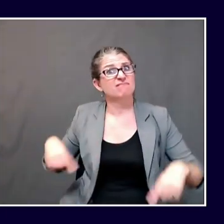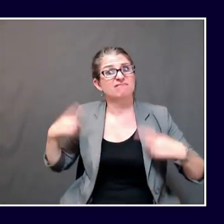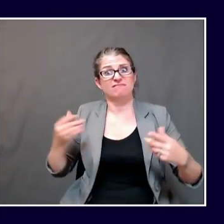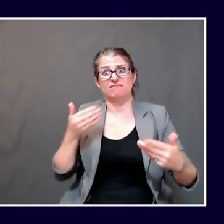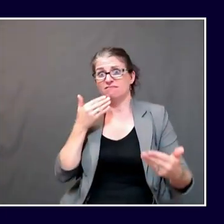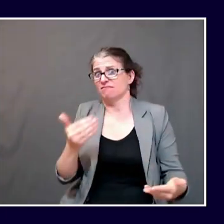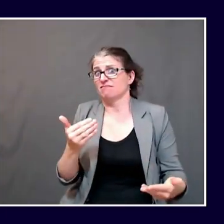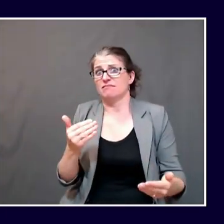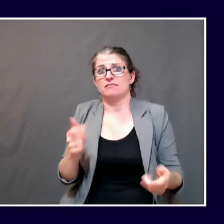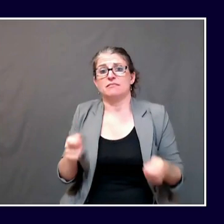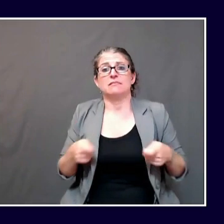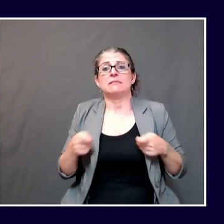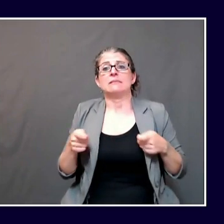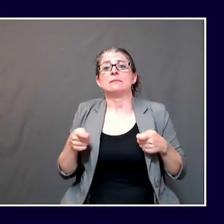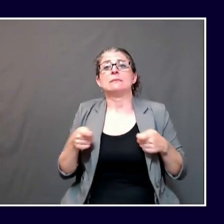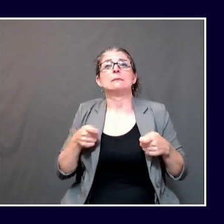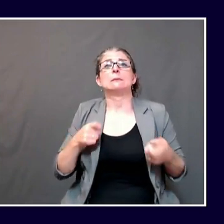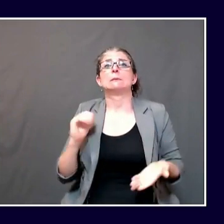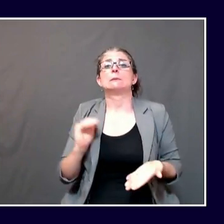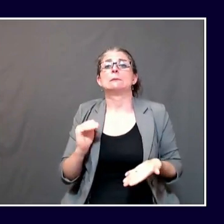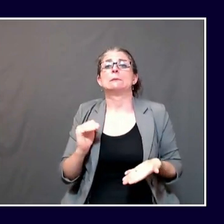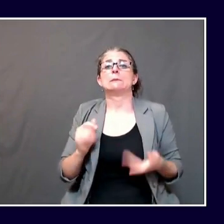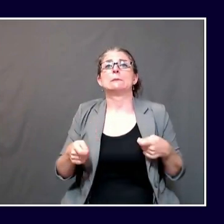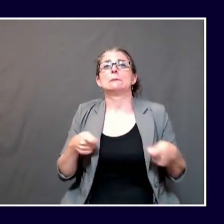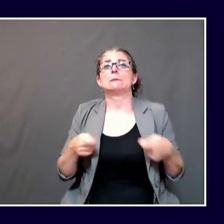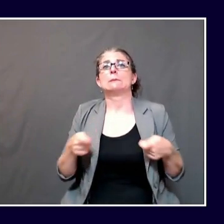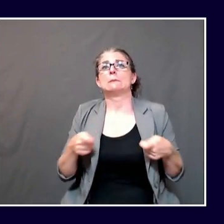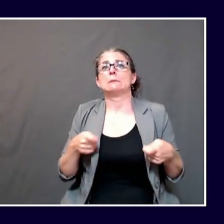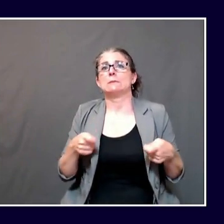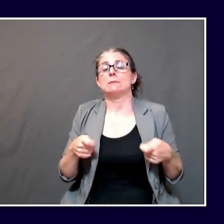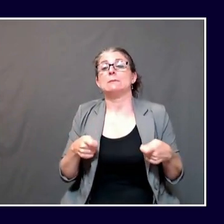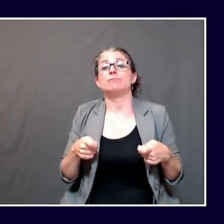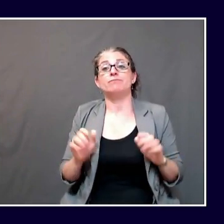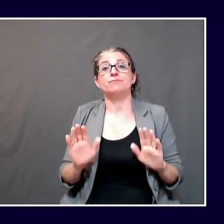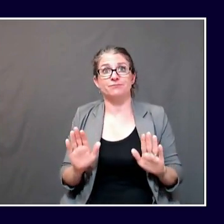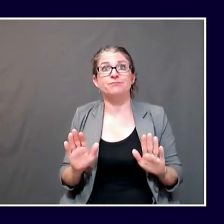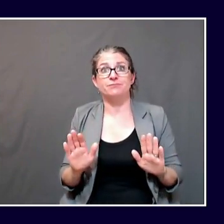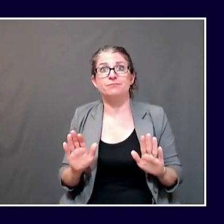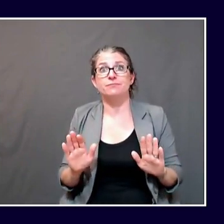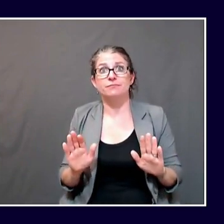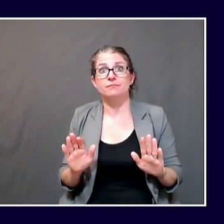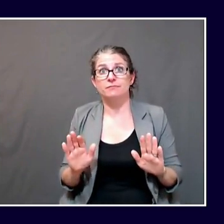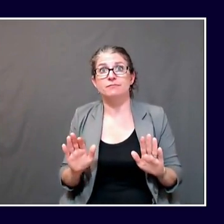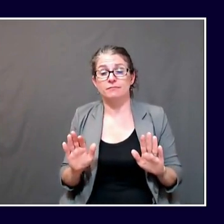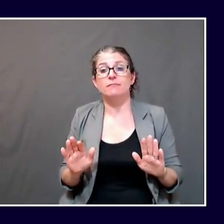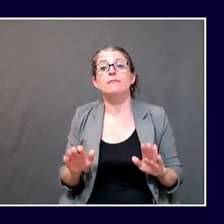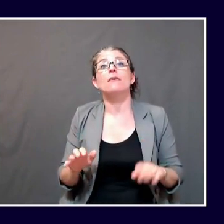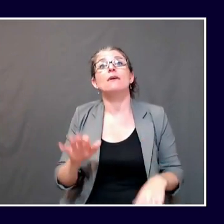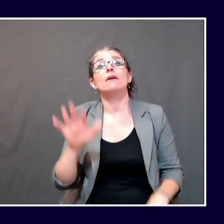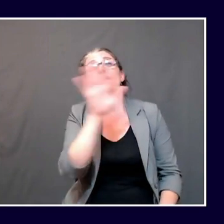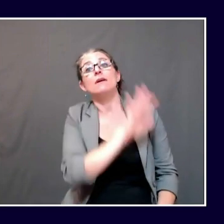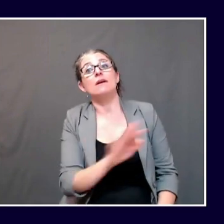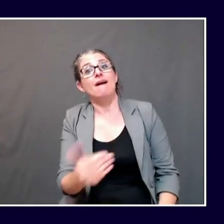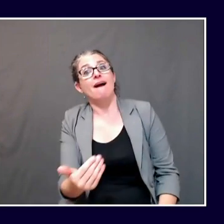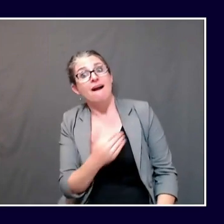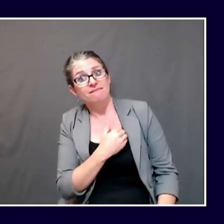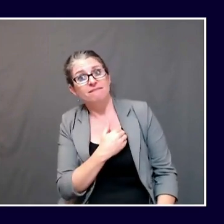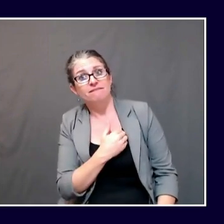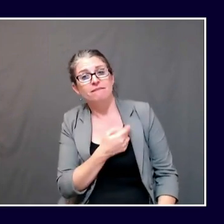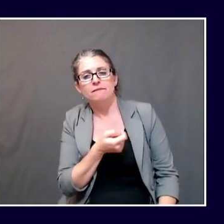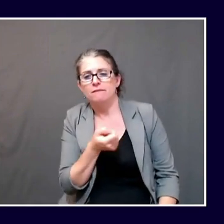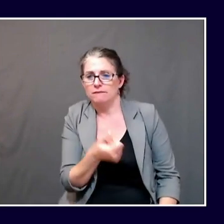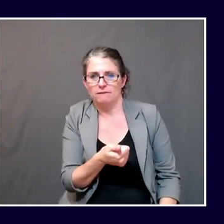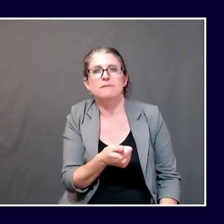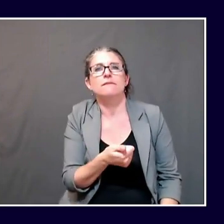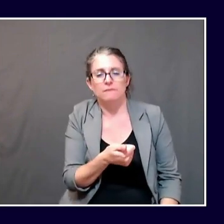new cases, but also the increase in the volume of testing. So throughout the month of September alone, just